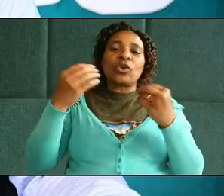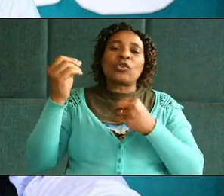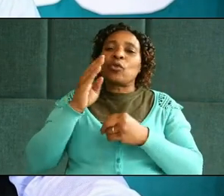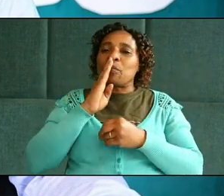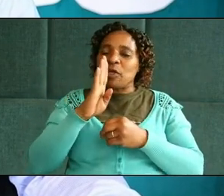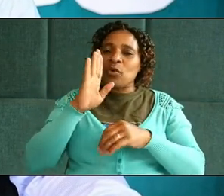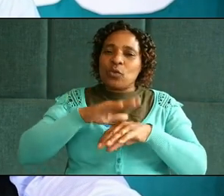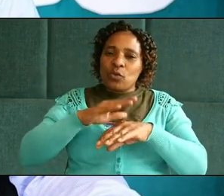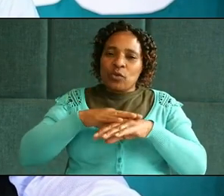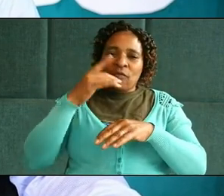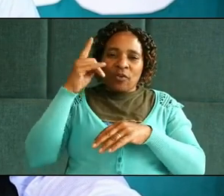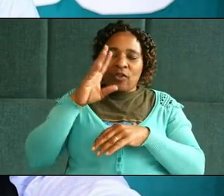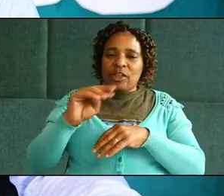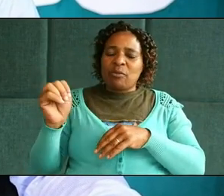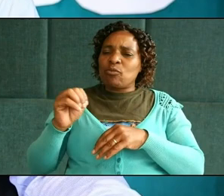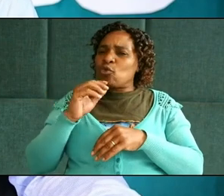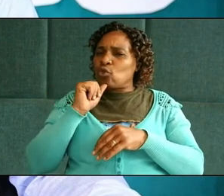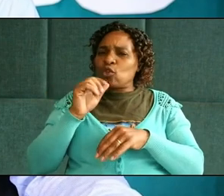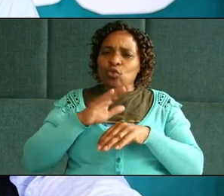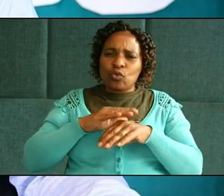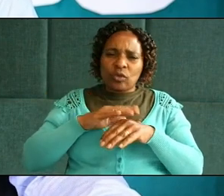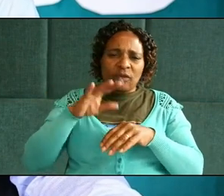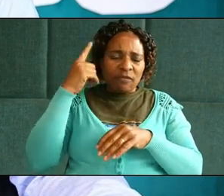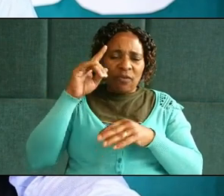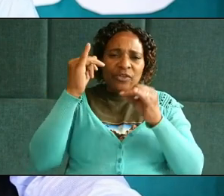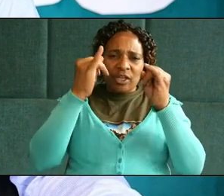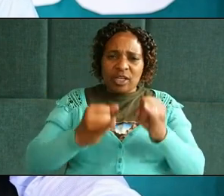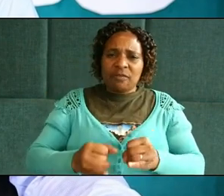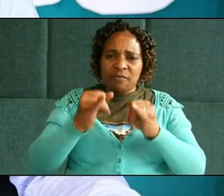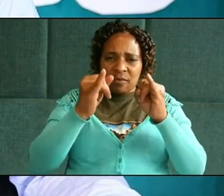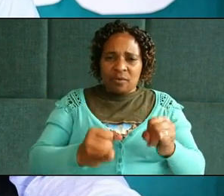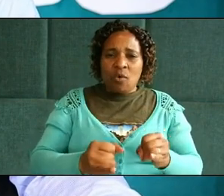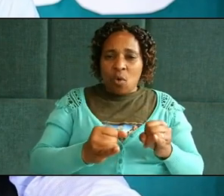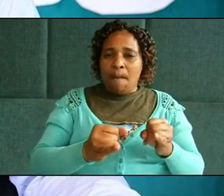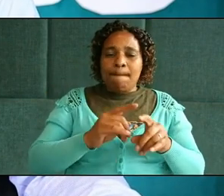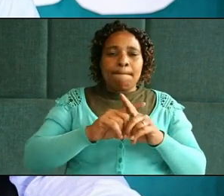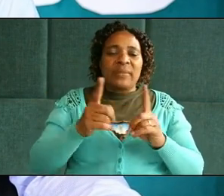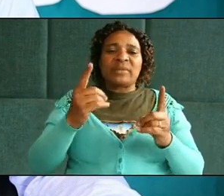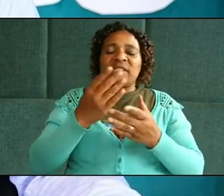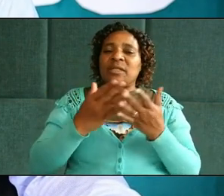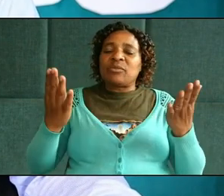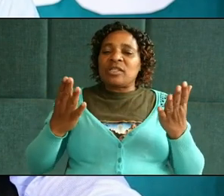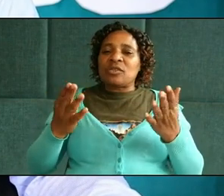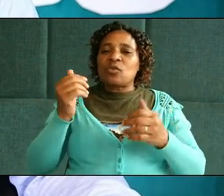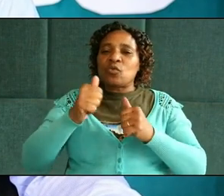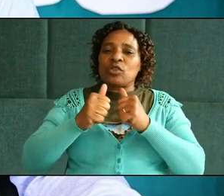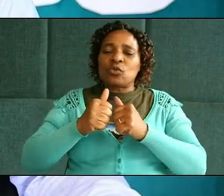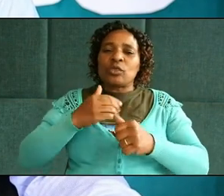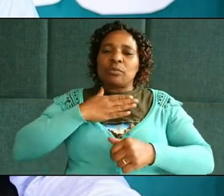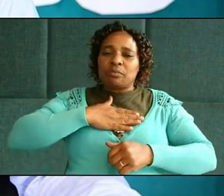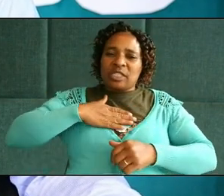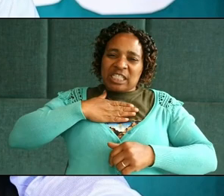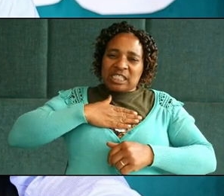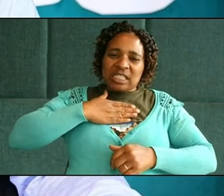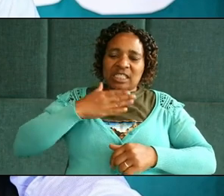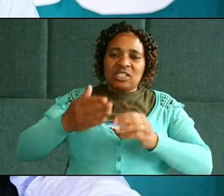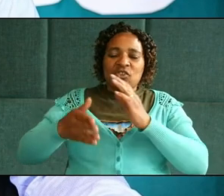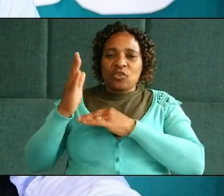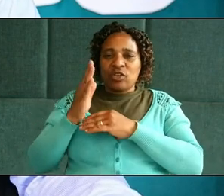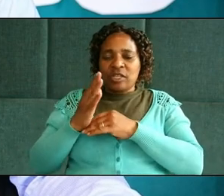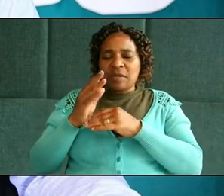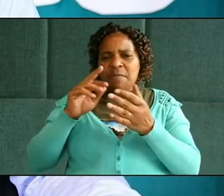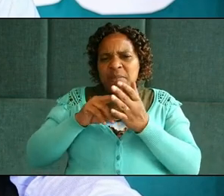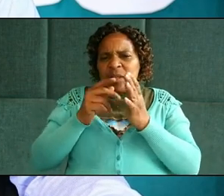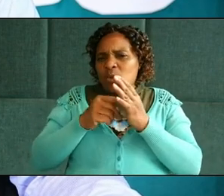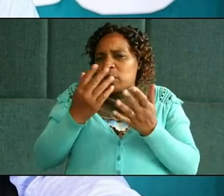them, not good for individuals, but good for like something that is going to please him. Mm-hmm. That's what like was